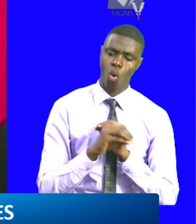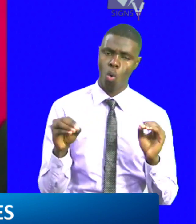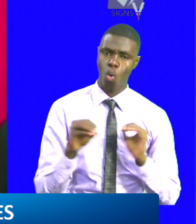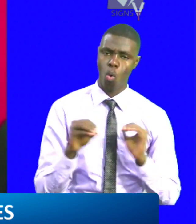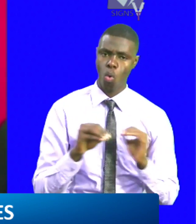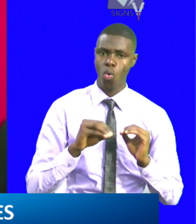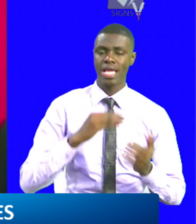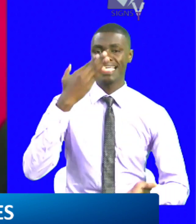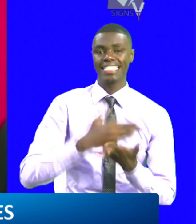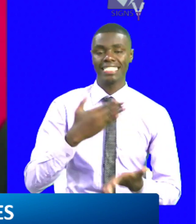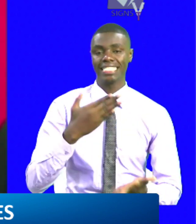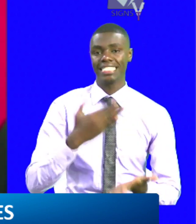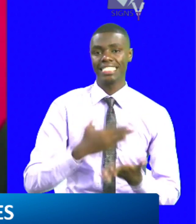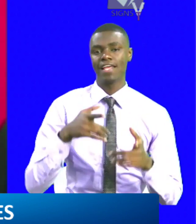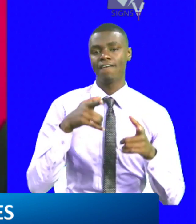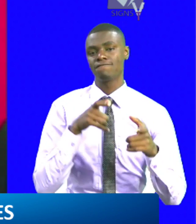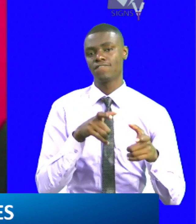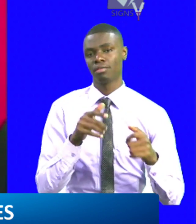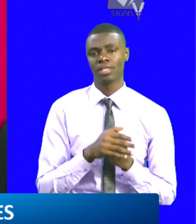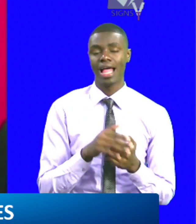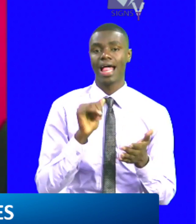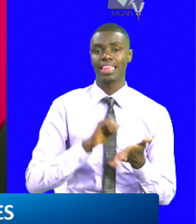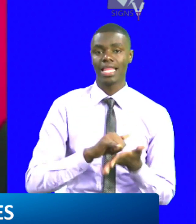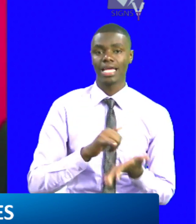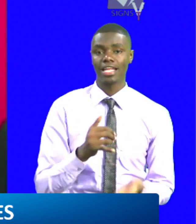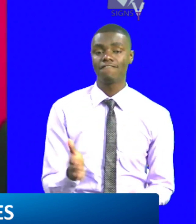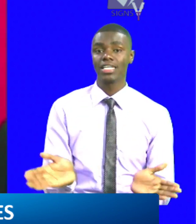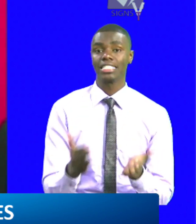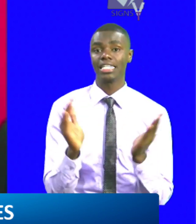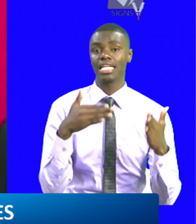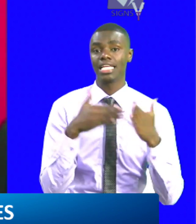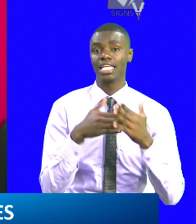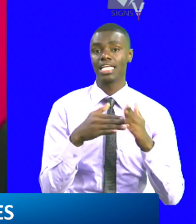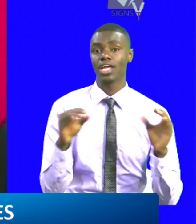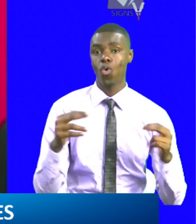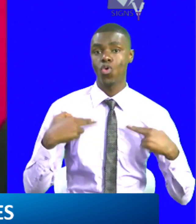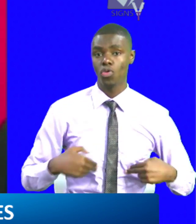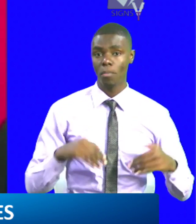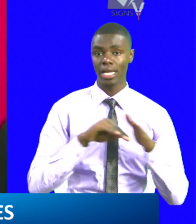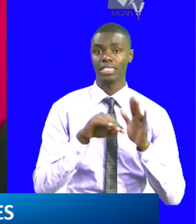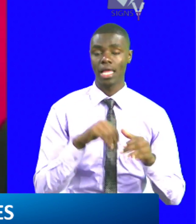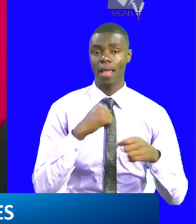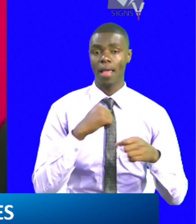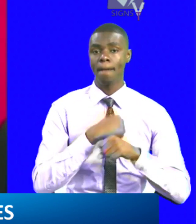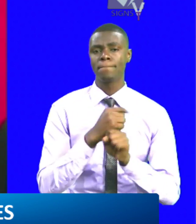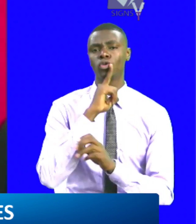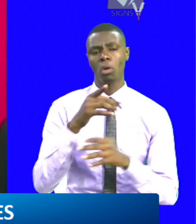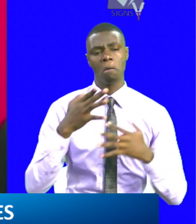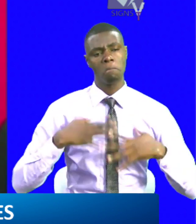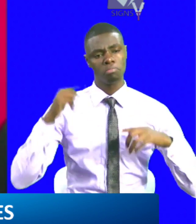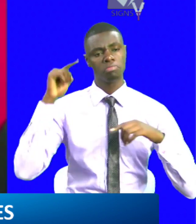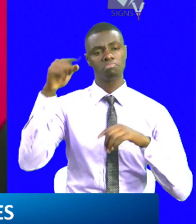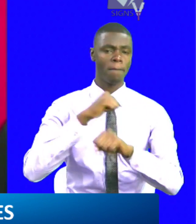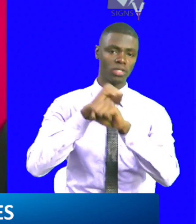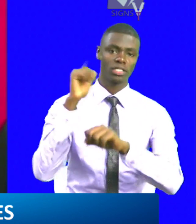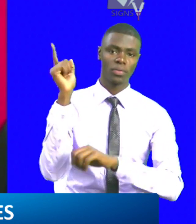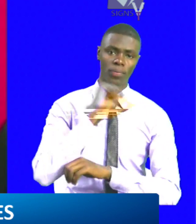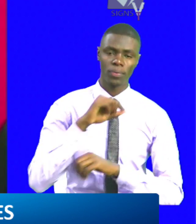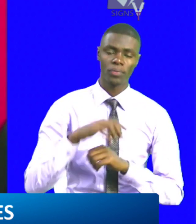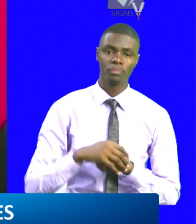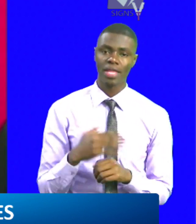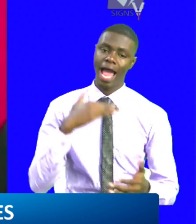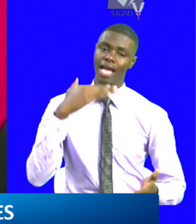I believe this approach reinforces the search for peace and will allow progress that lays a firm